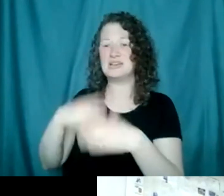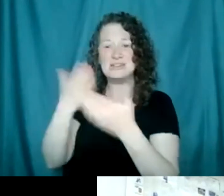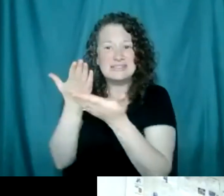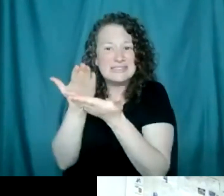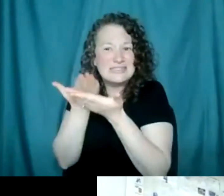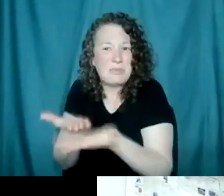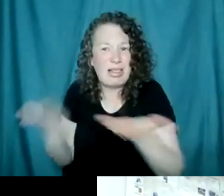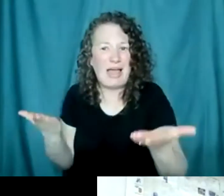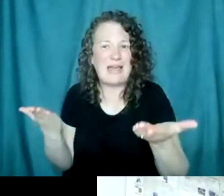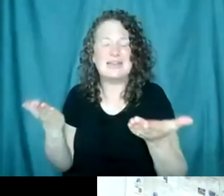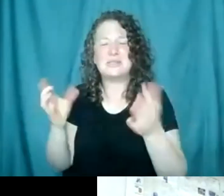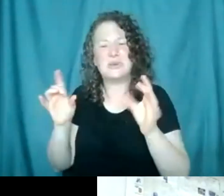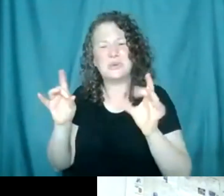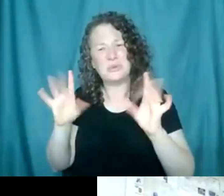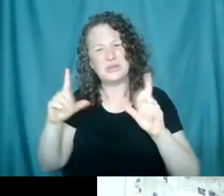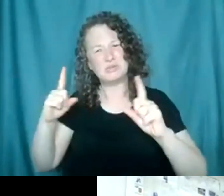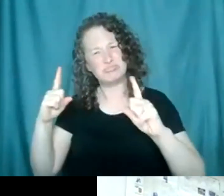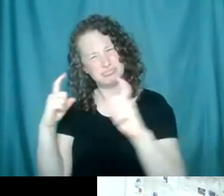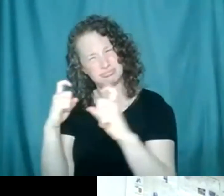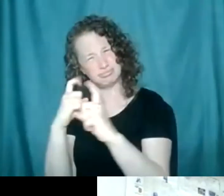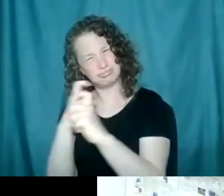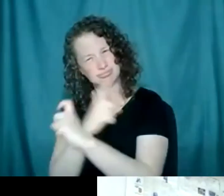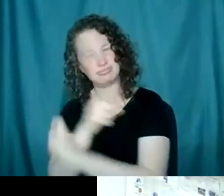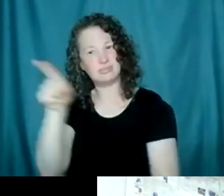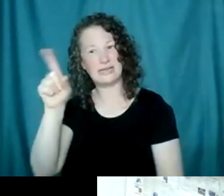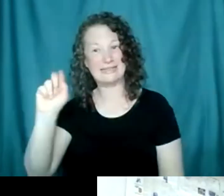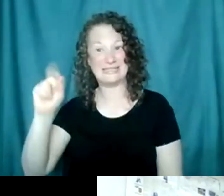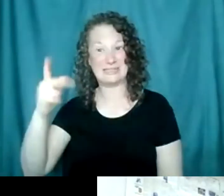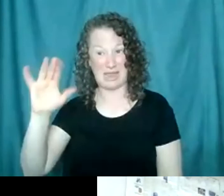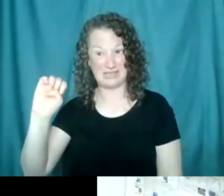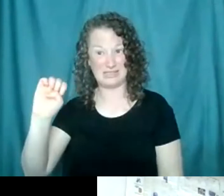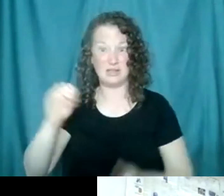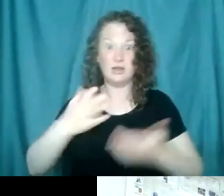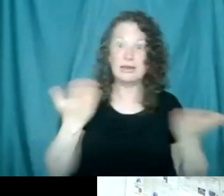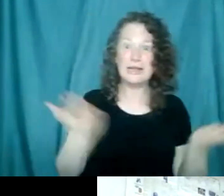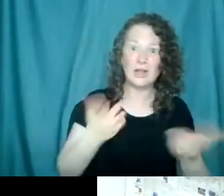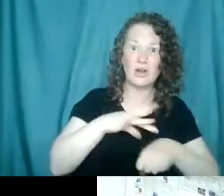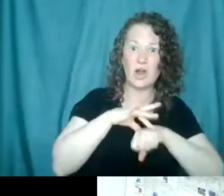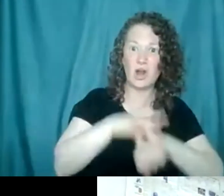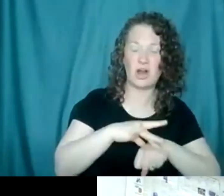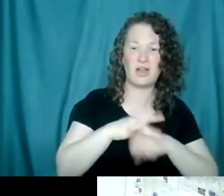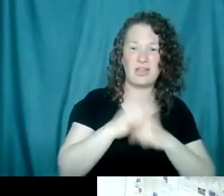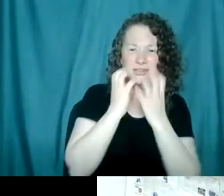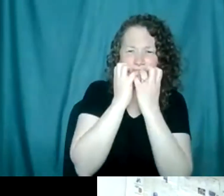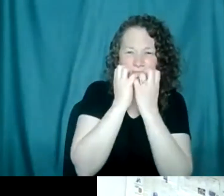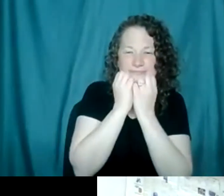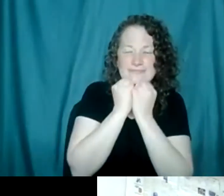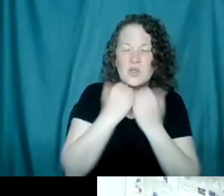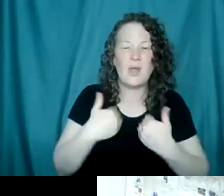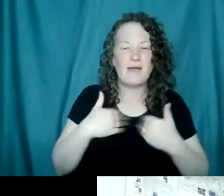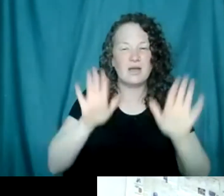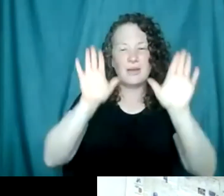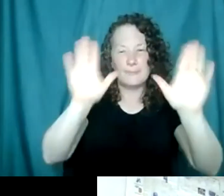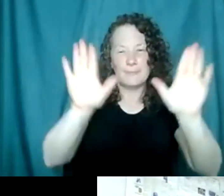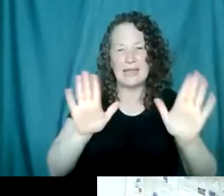chains. It's very complex. And we have Earth and all its amazing environments.